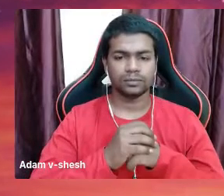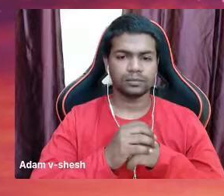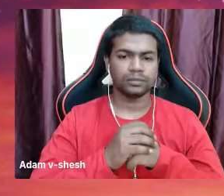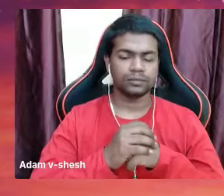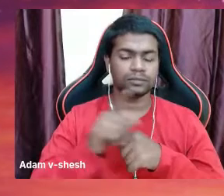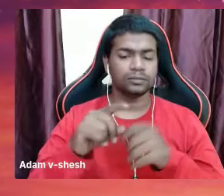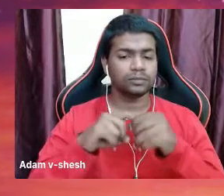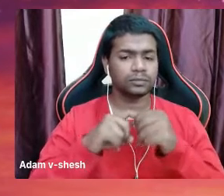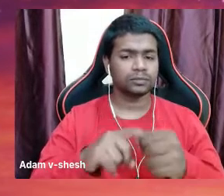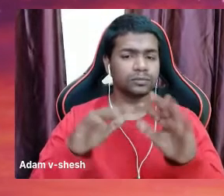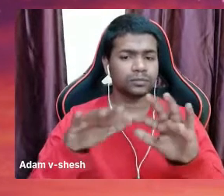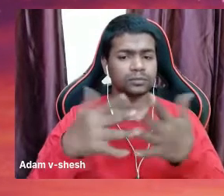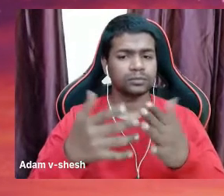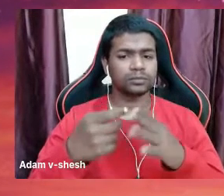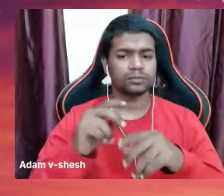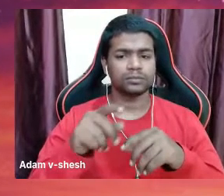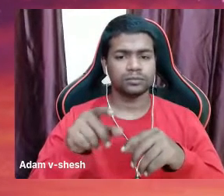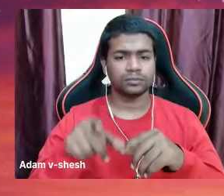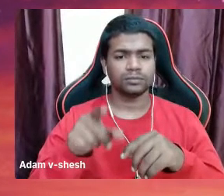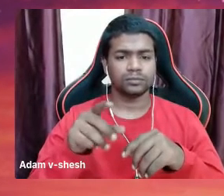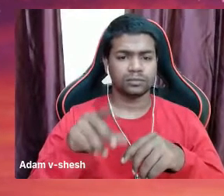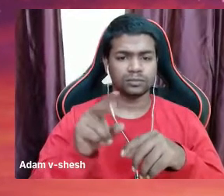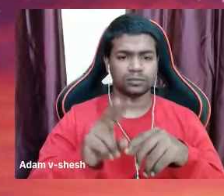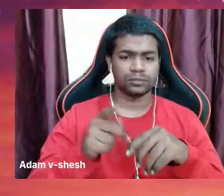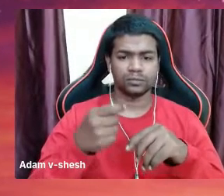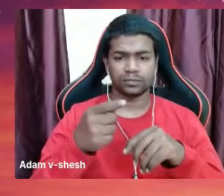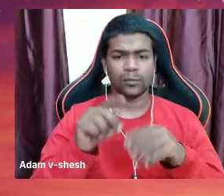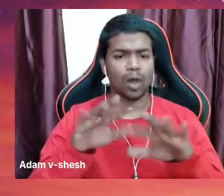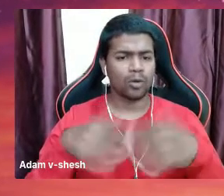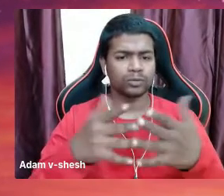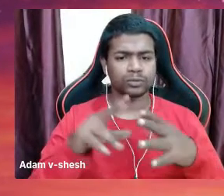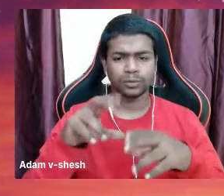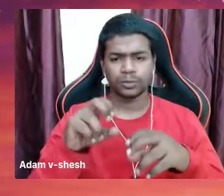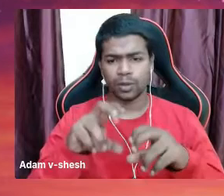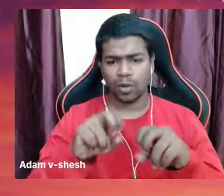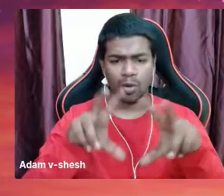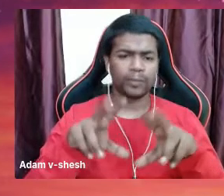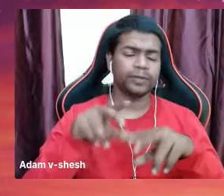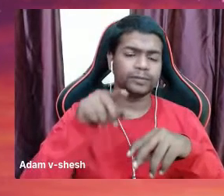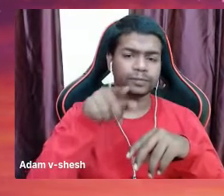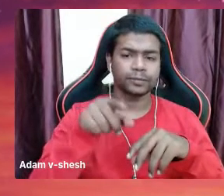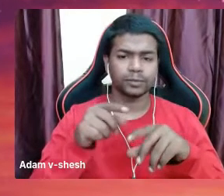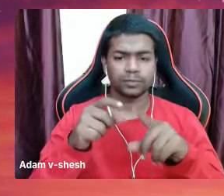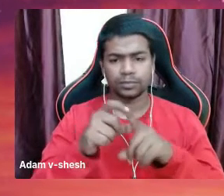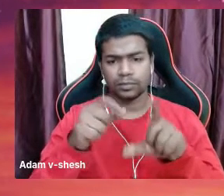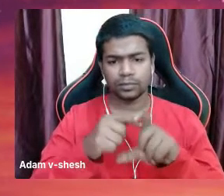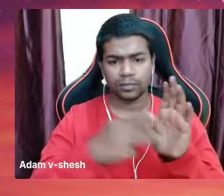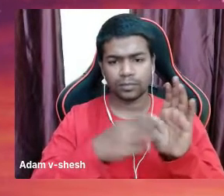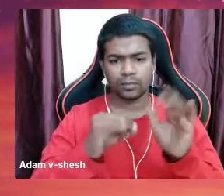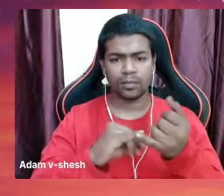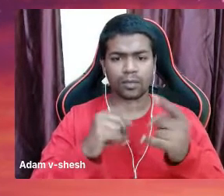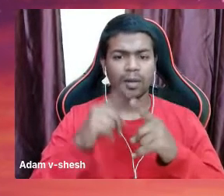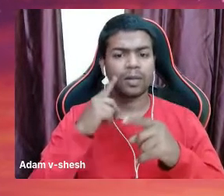So the question is, how do we unlock domestic capital more? Because even from my vantage point, I think that while there are more